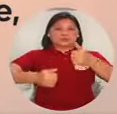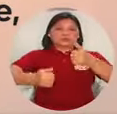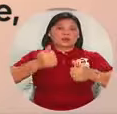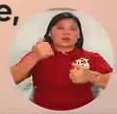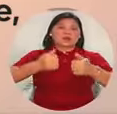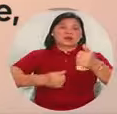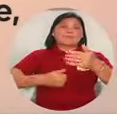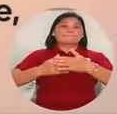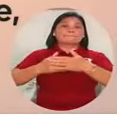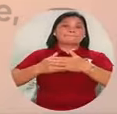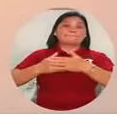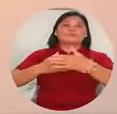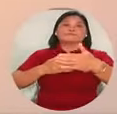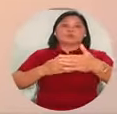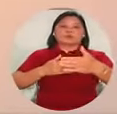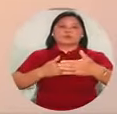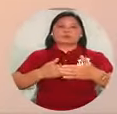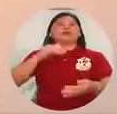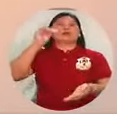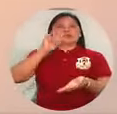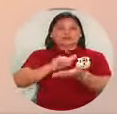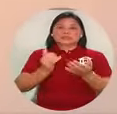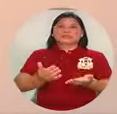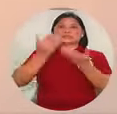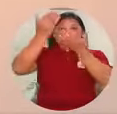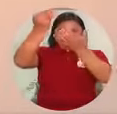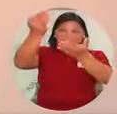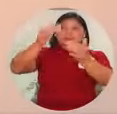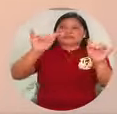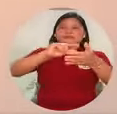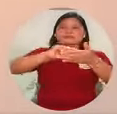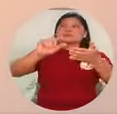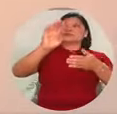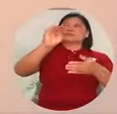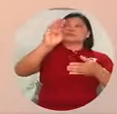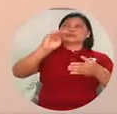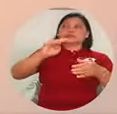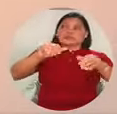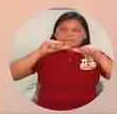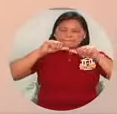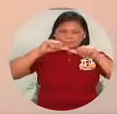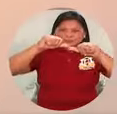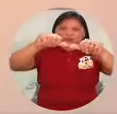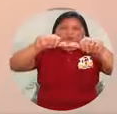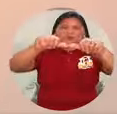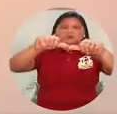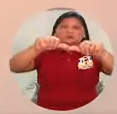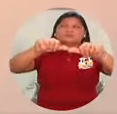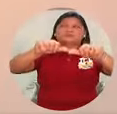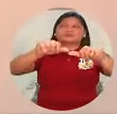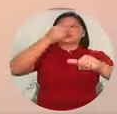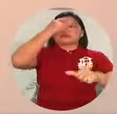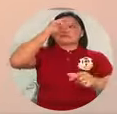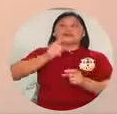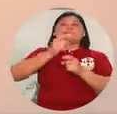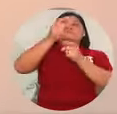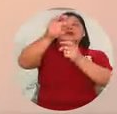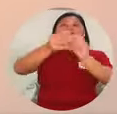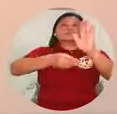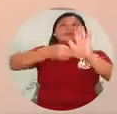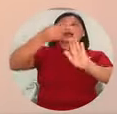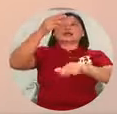That is commitment. And in verse 14, he said this, "I press toward the mark for the prize